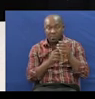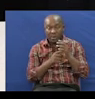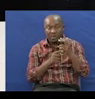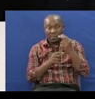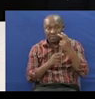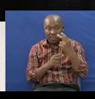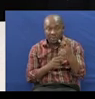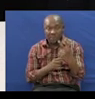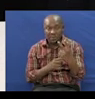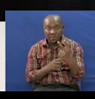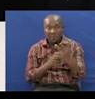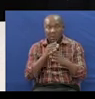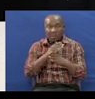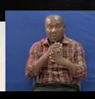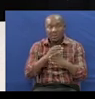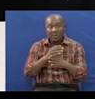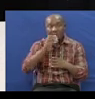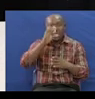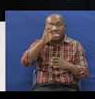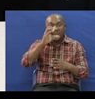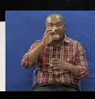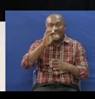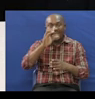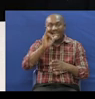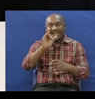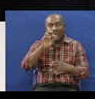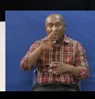Point 2 on the